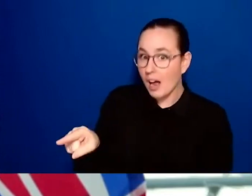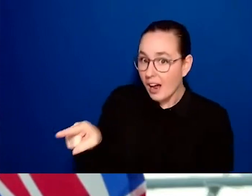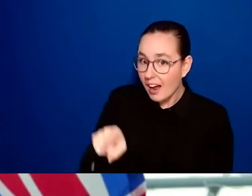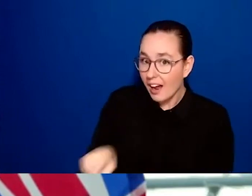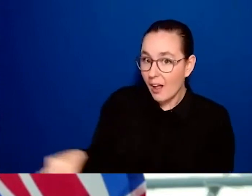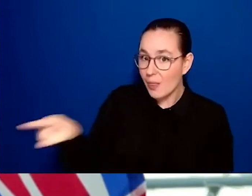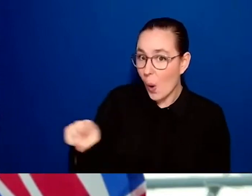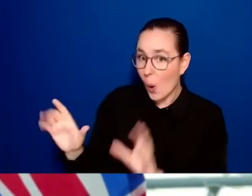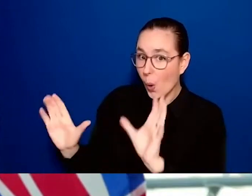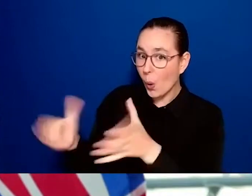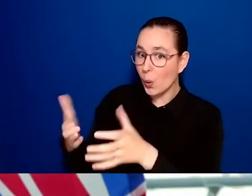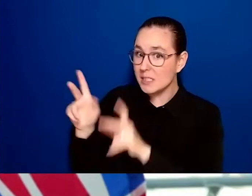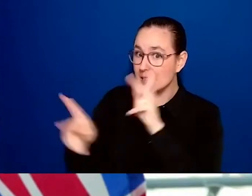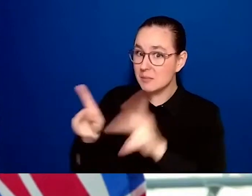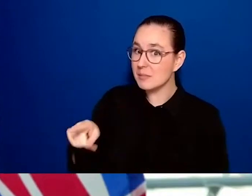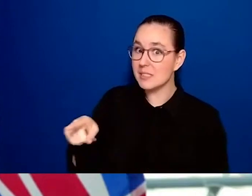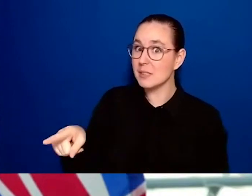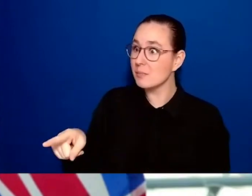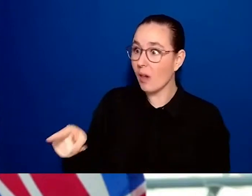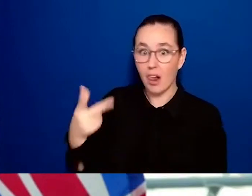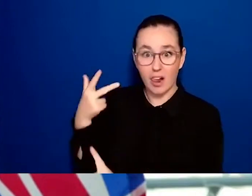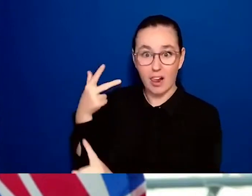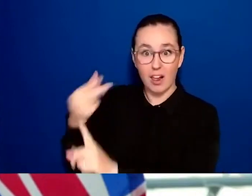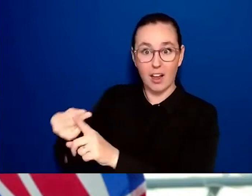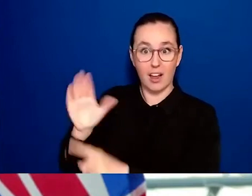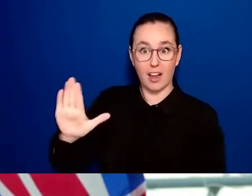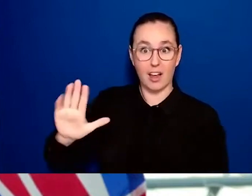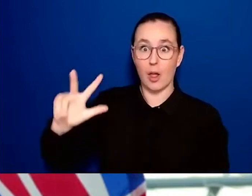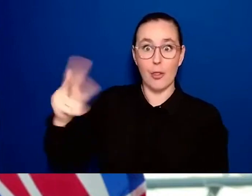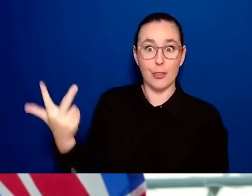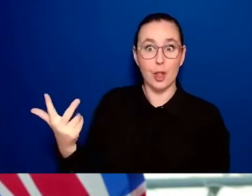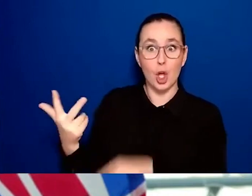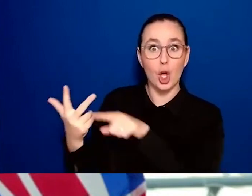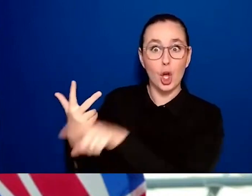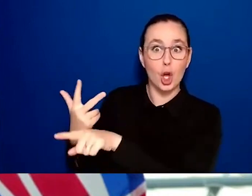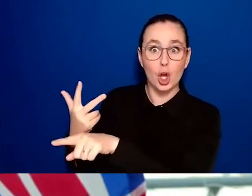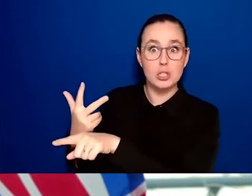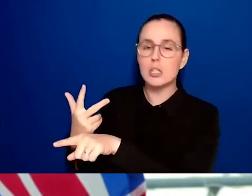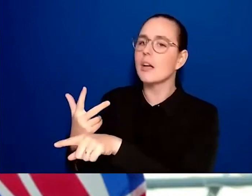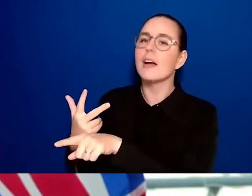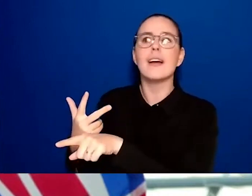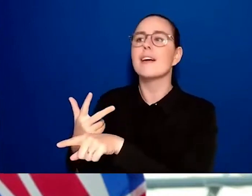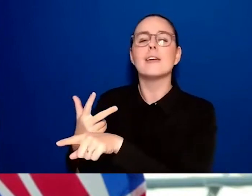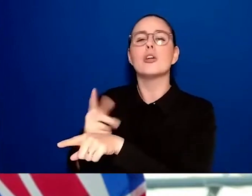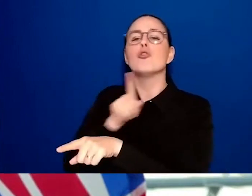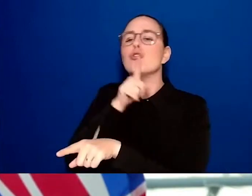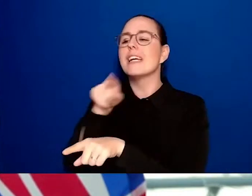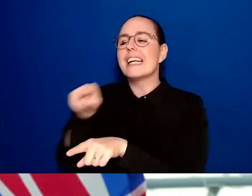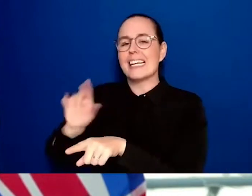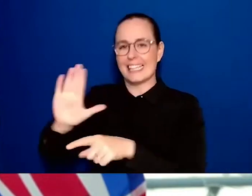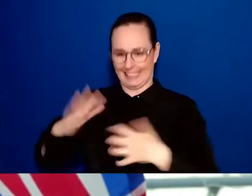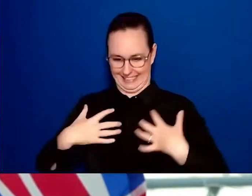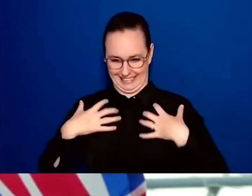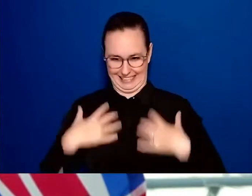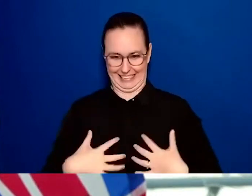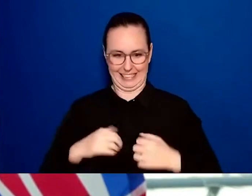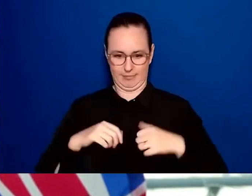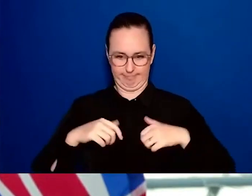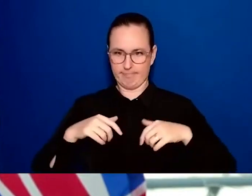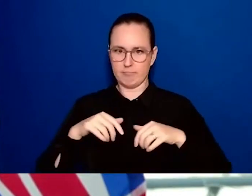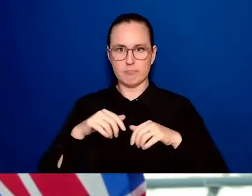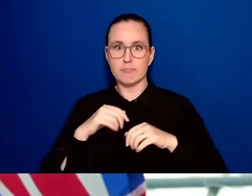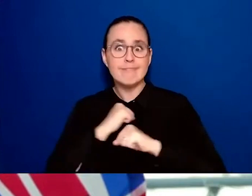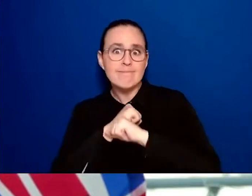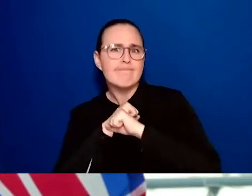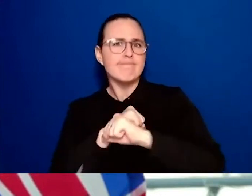don't respond as well to any vaccine and have a reduced ability to fight infection. This means that they may not